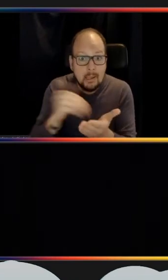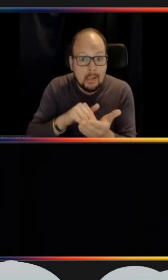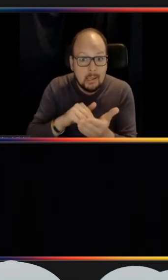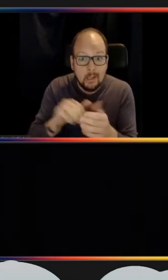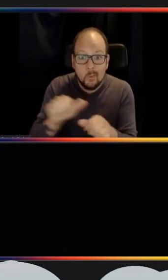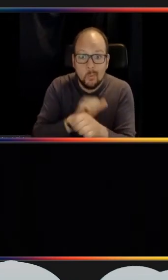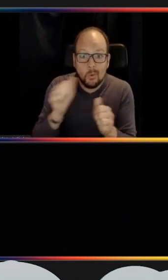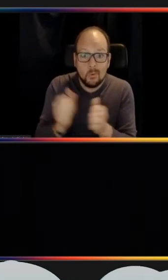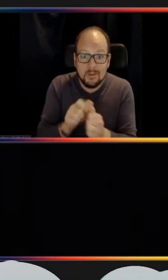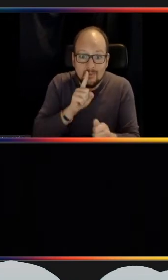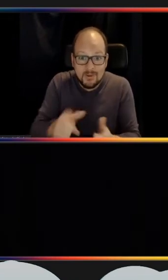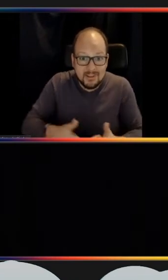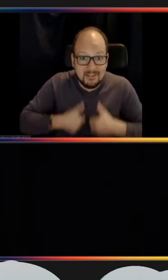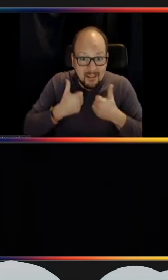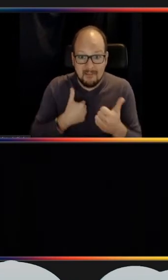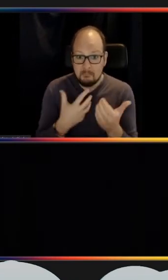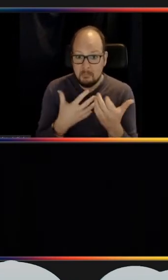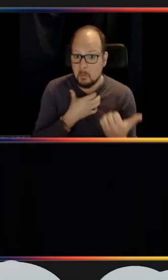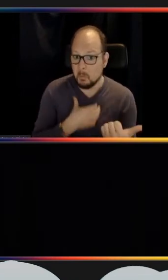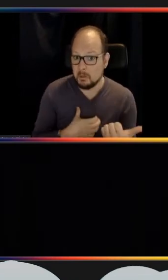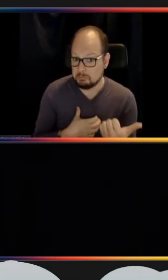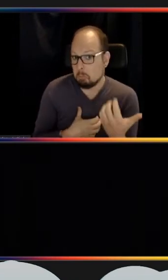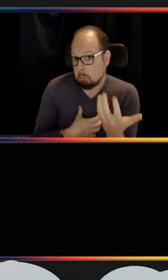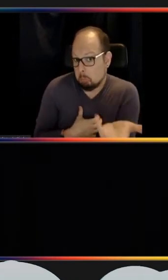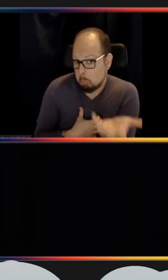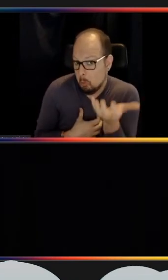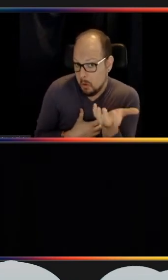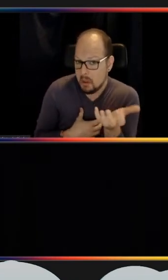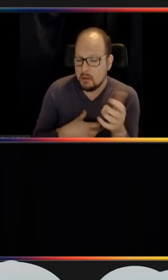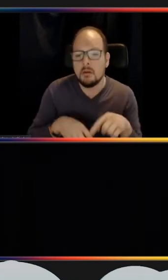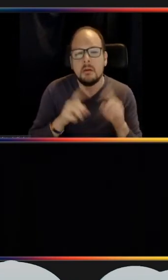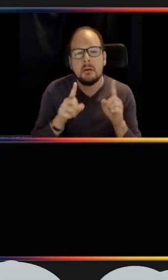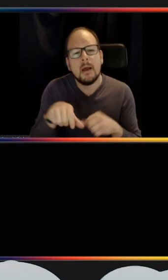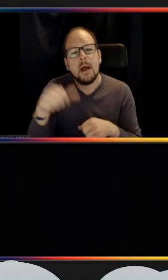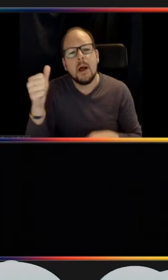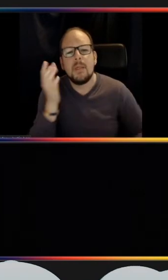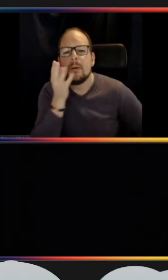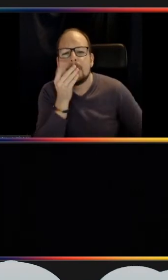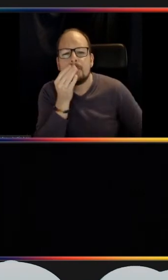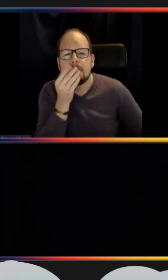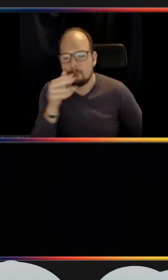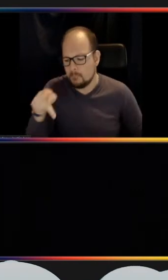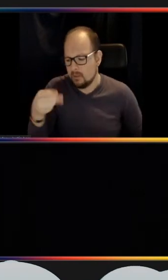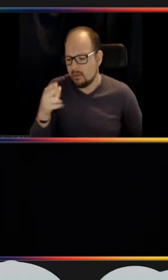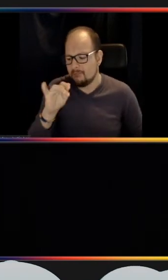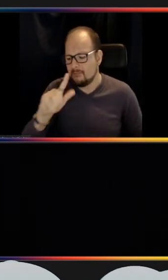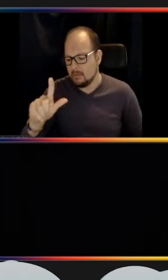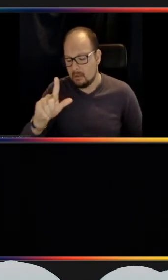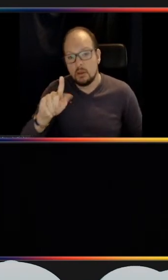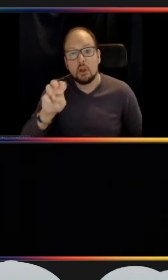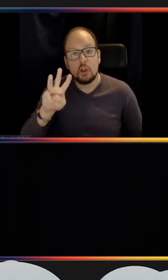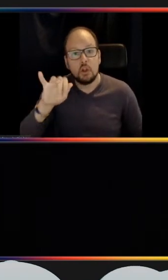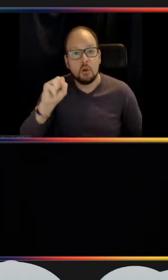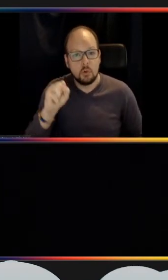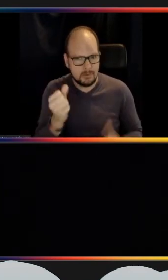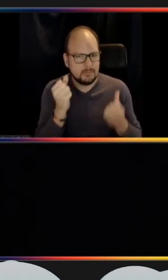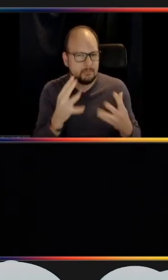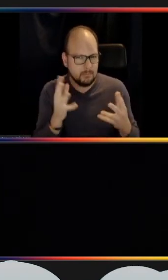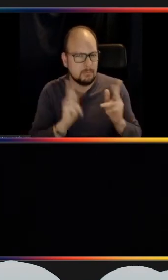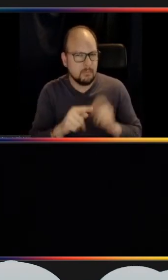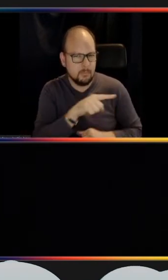person, obviously. But I actually think, so Phil Lewis, who a lot of people my age know as Mr.